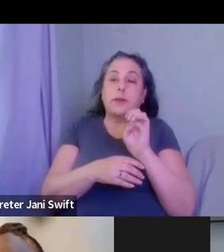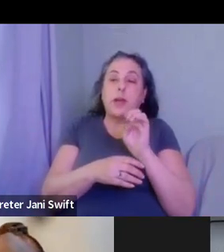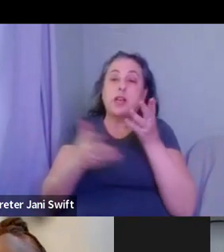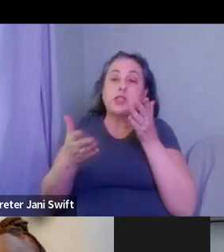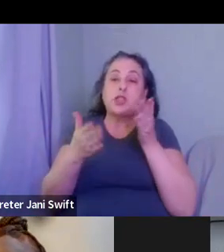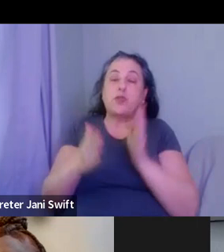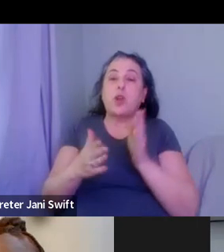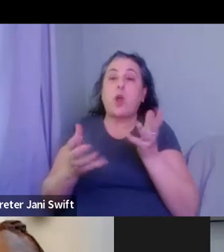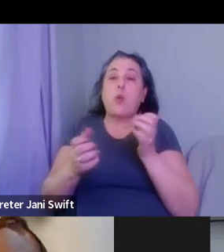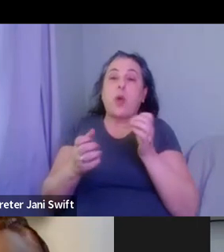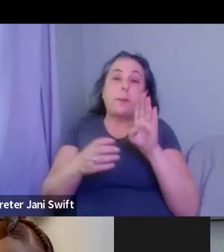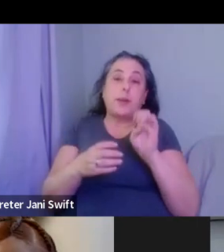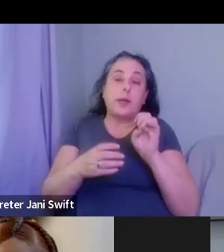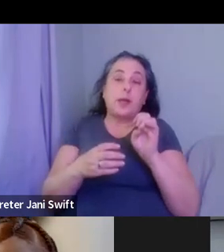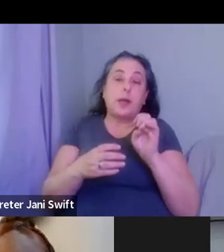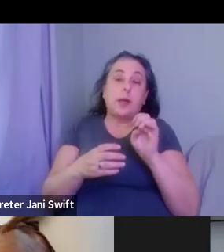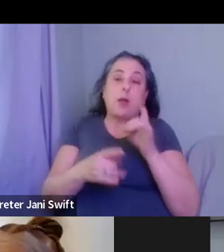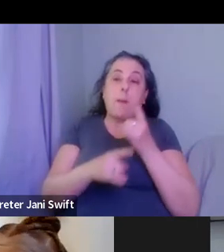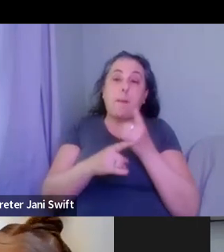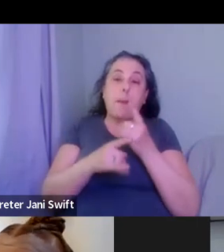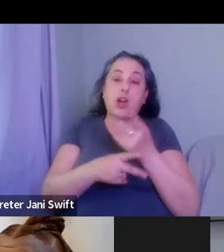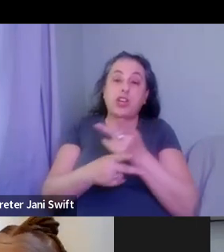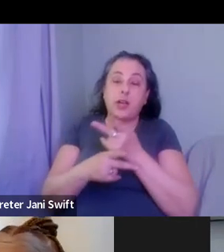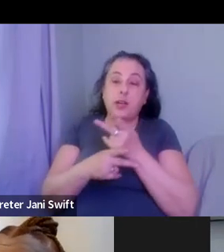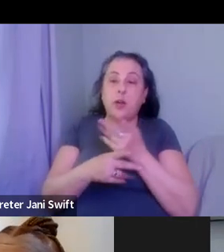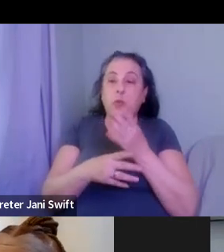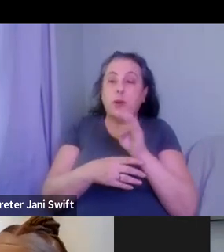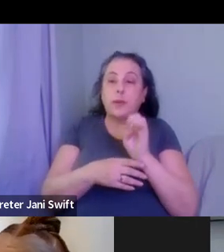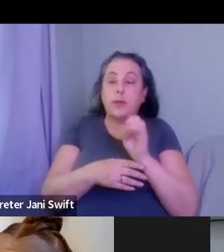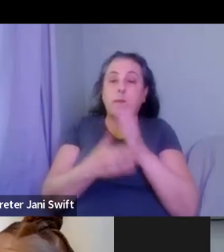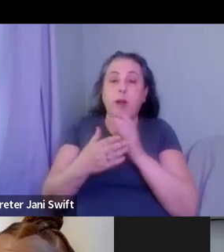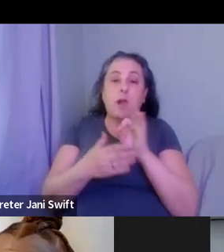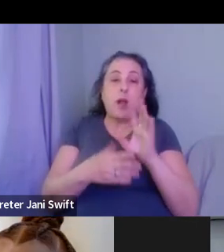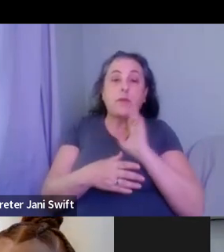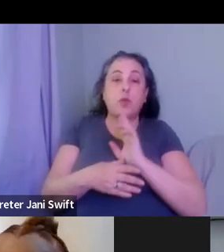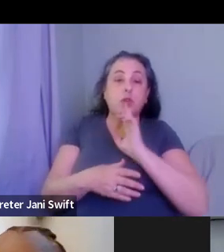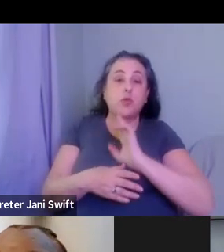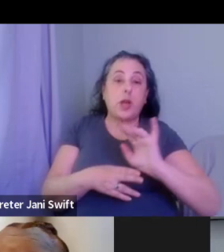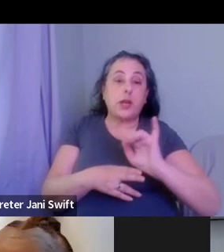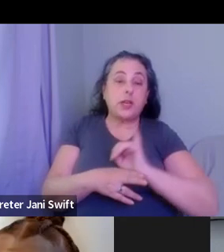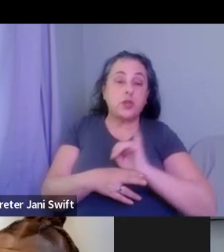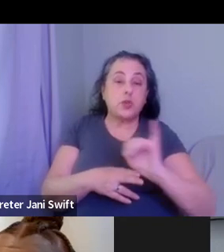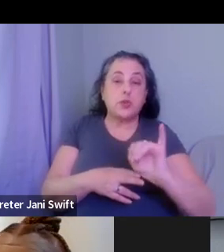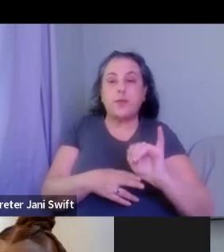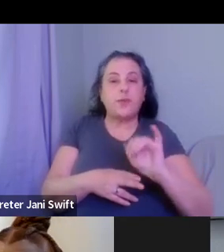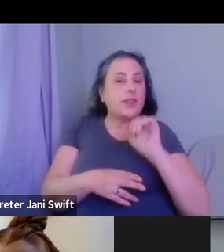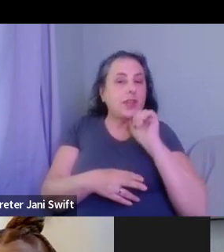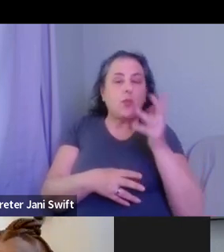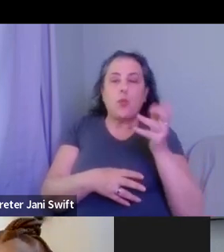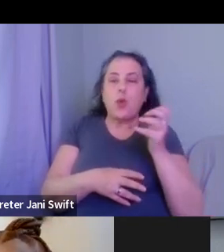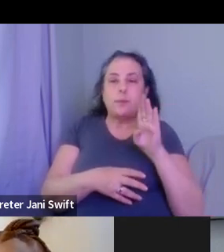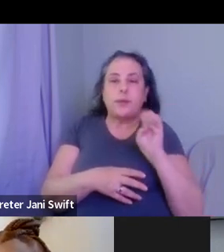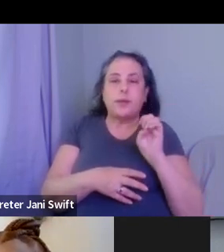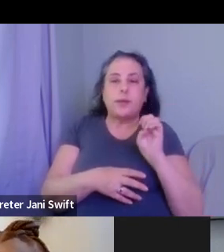server. I wanted to be a bartender. I wanted to be a part of the restaurant industry. I did not want to be